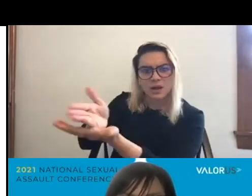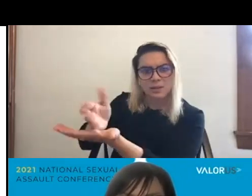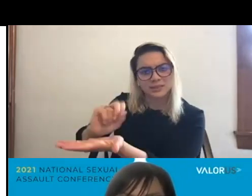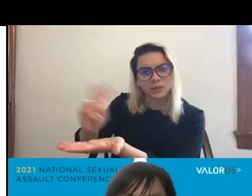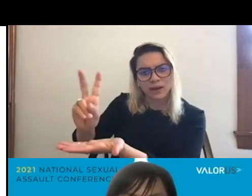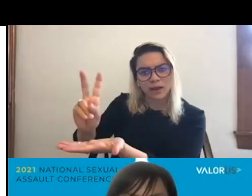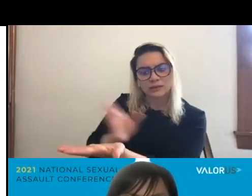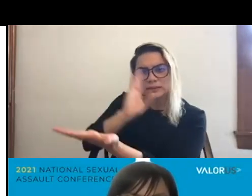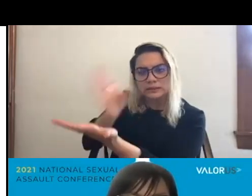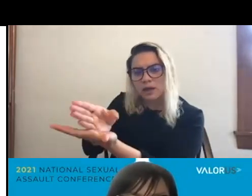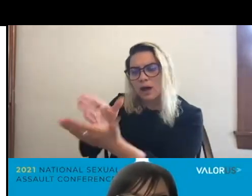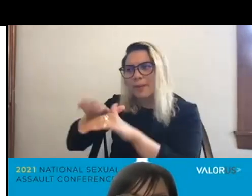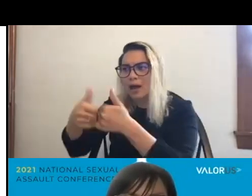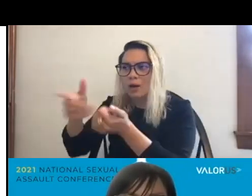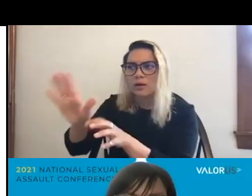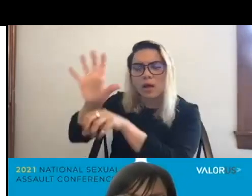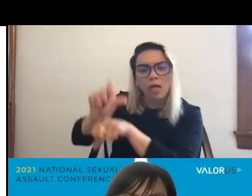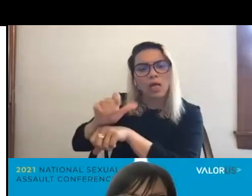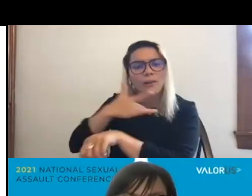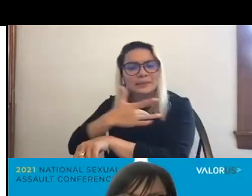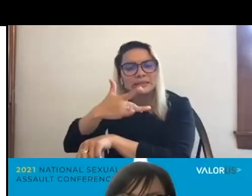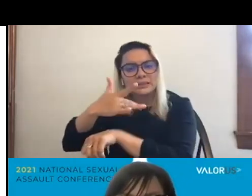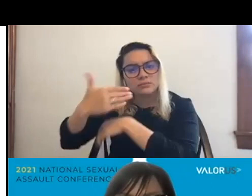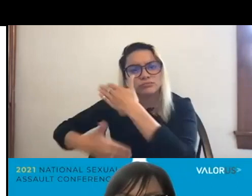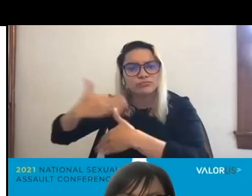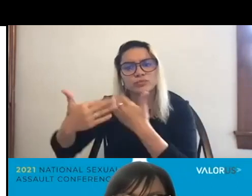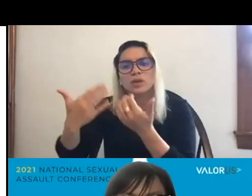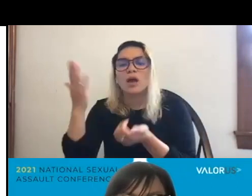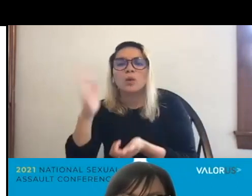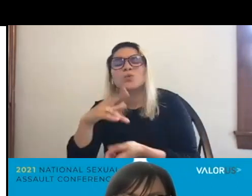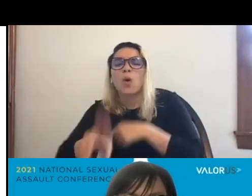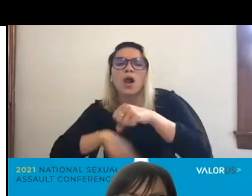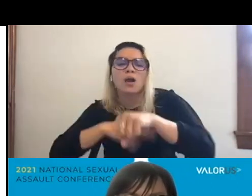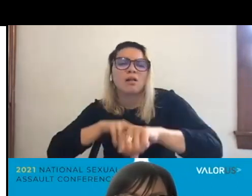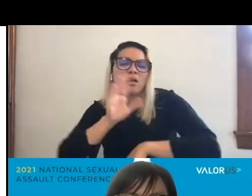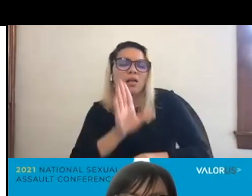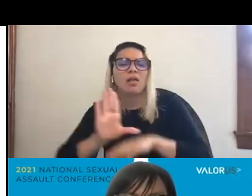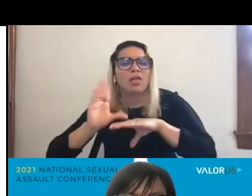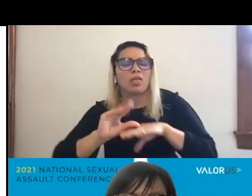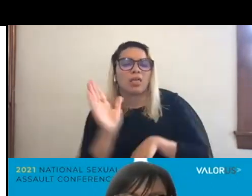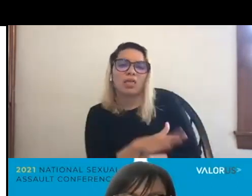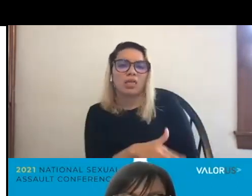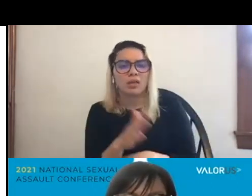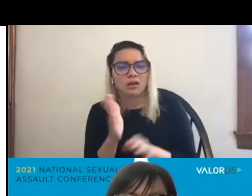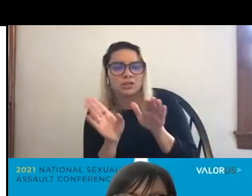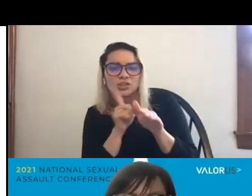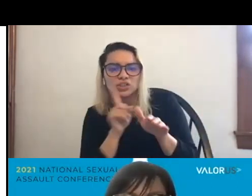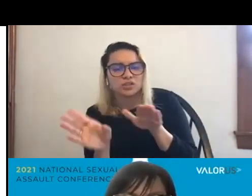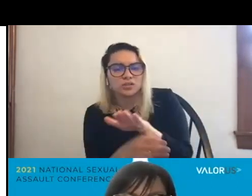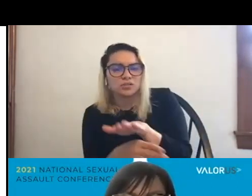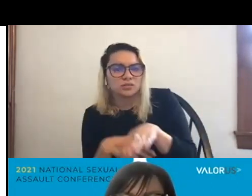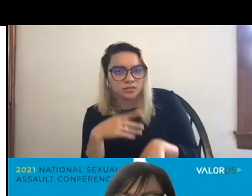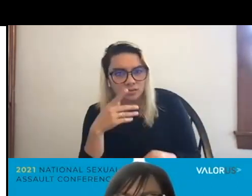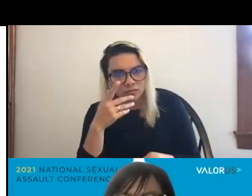assault are normalized in the popular consciousness, and to give ourselves a